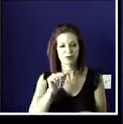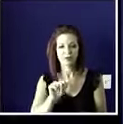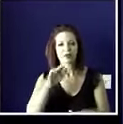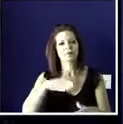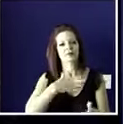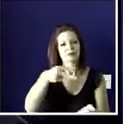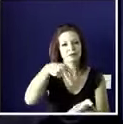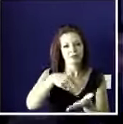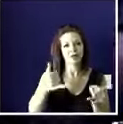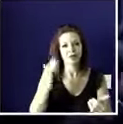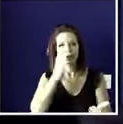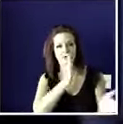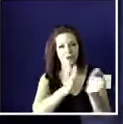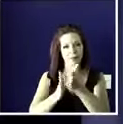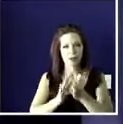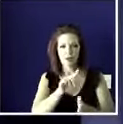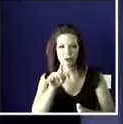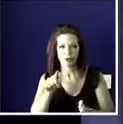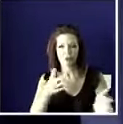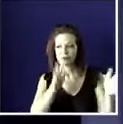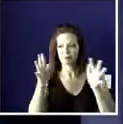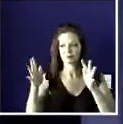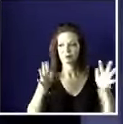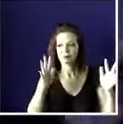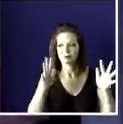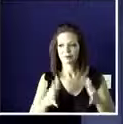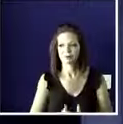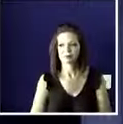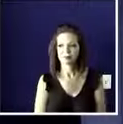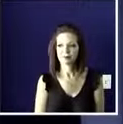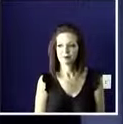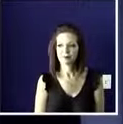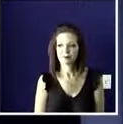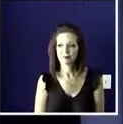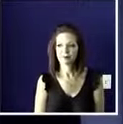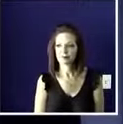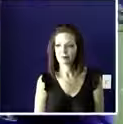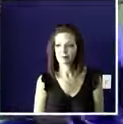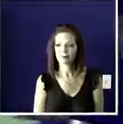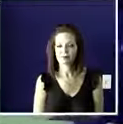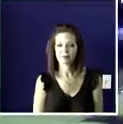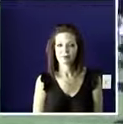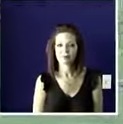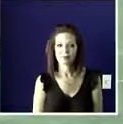please stand now. We'll applaud you.